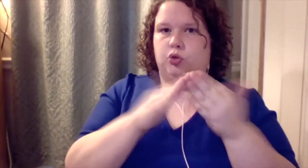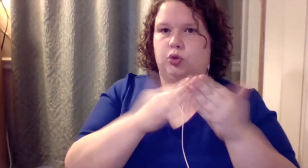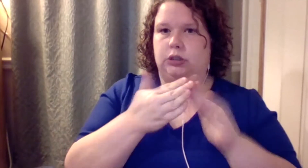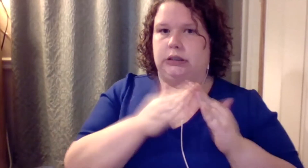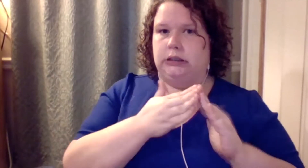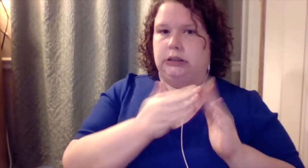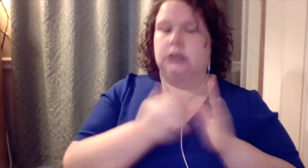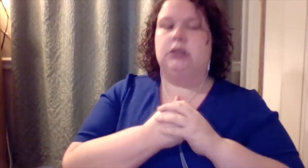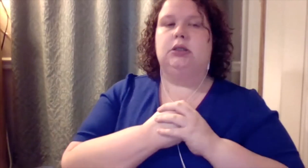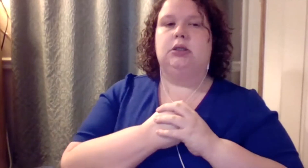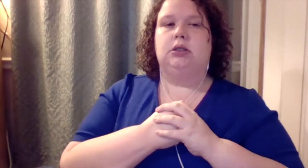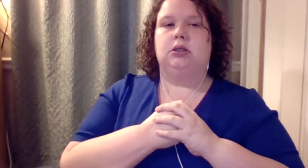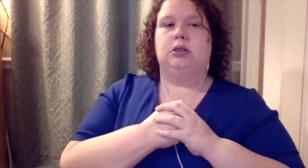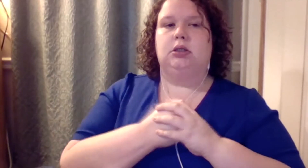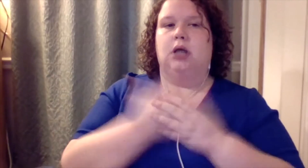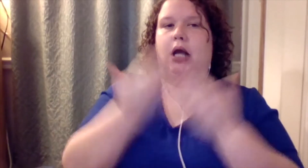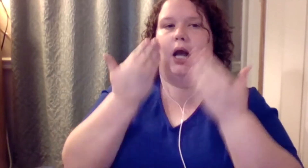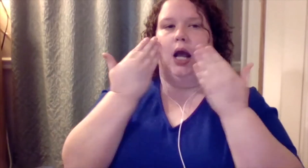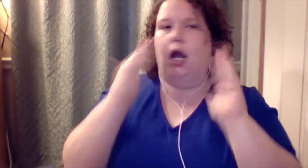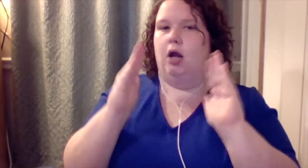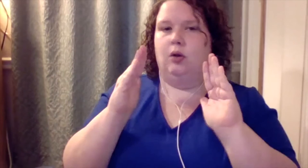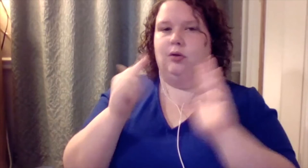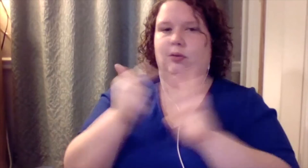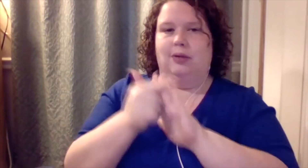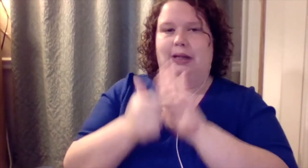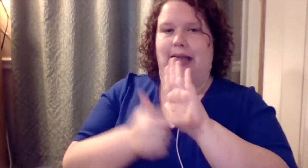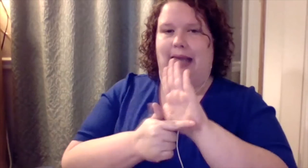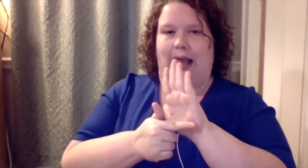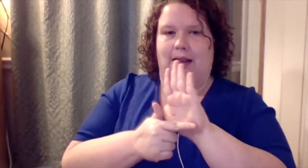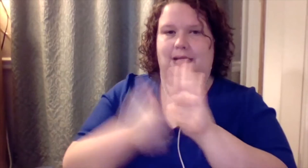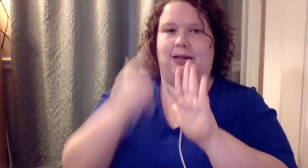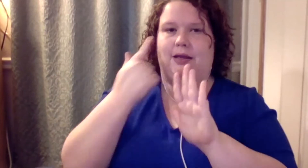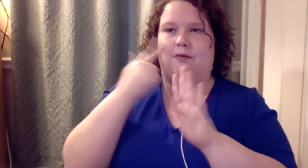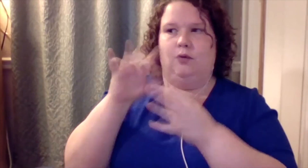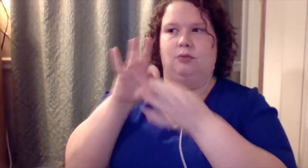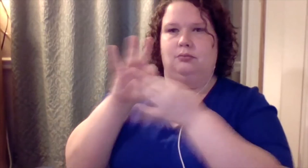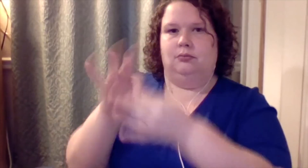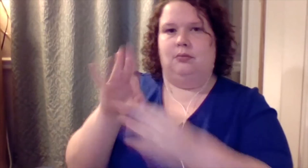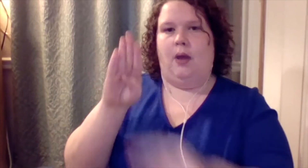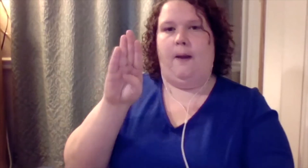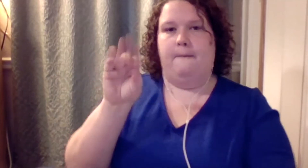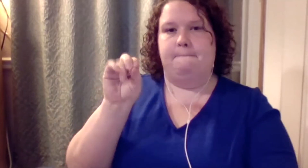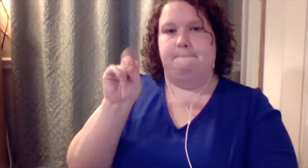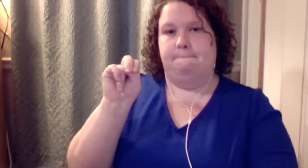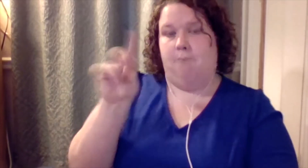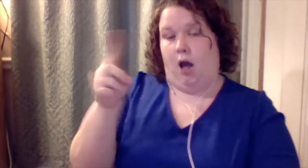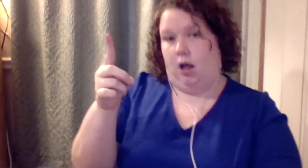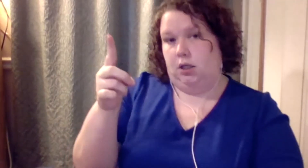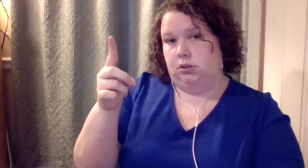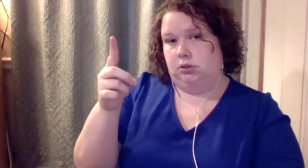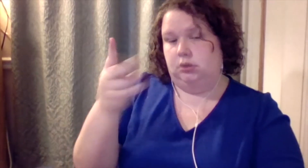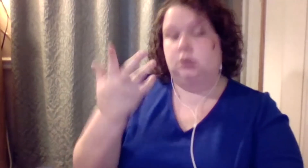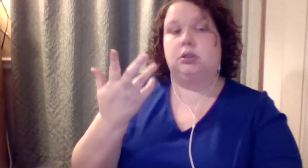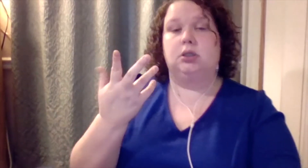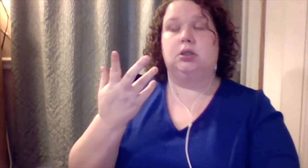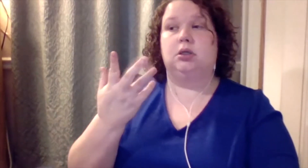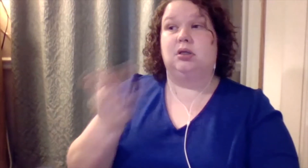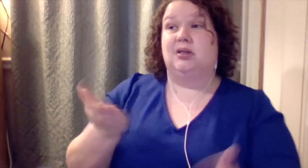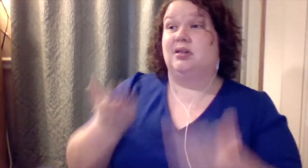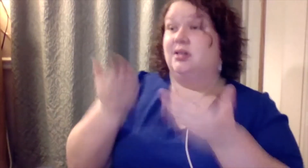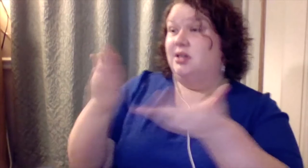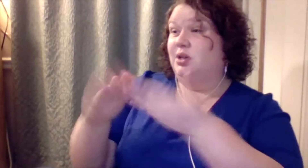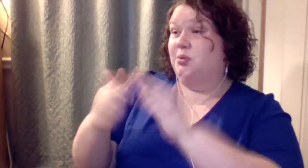bond, and I don't know all the legality of that, but that it is addressed to the community that it's not changed just for change's sake.